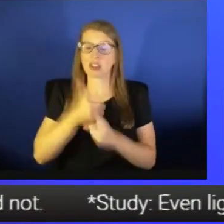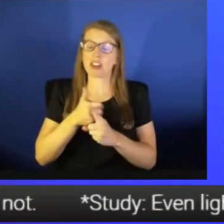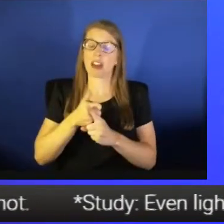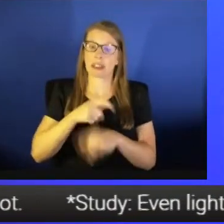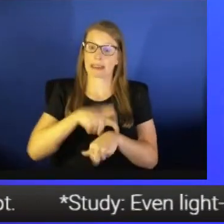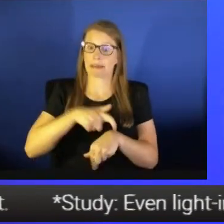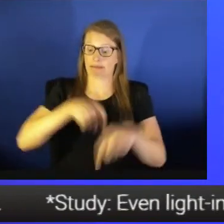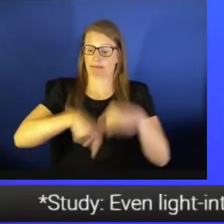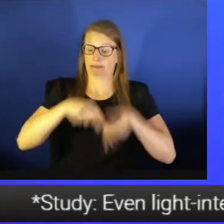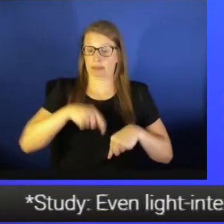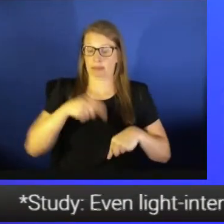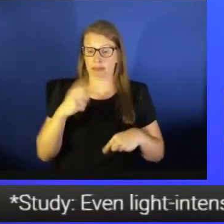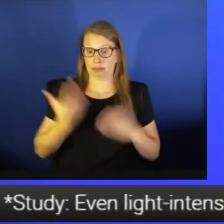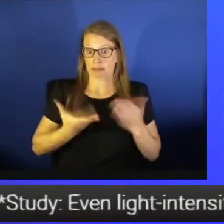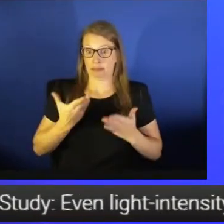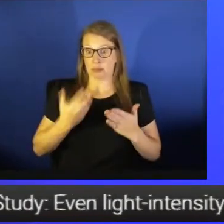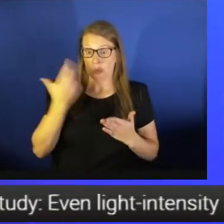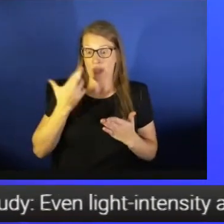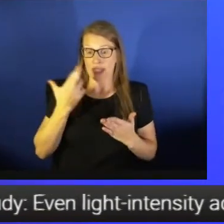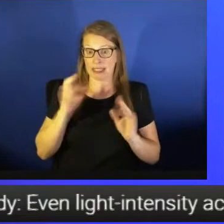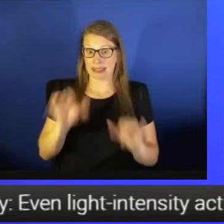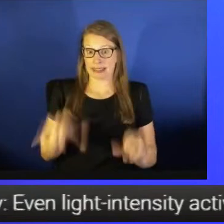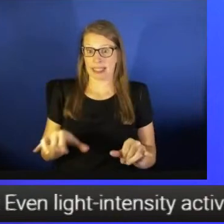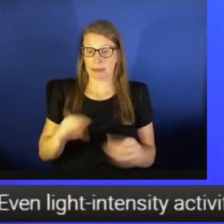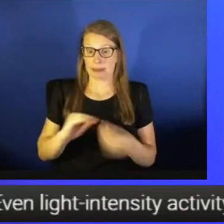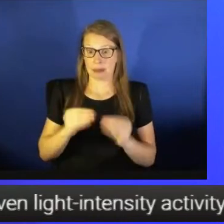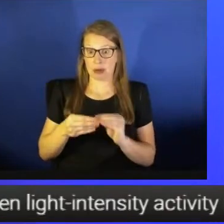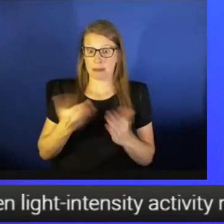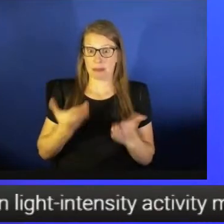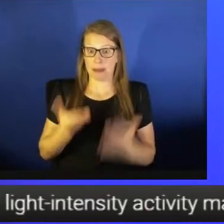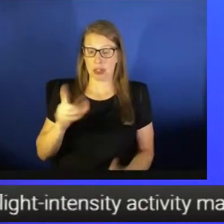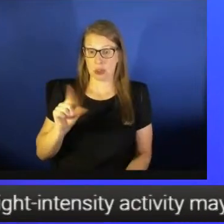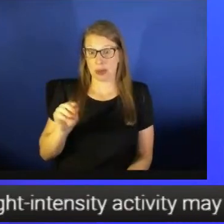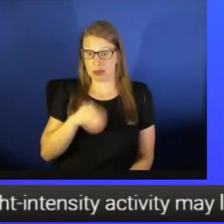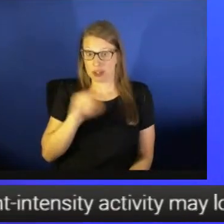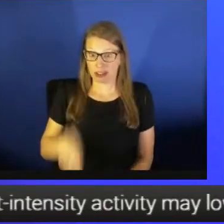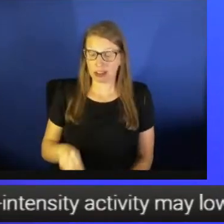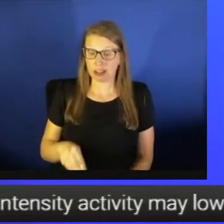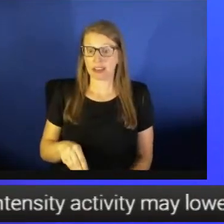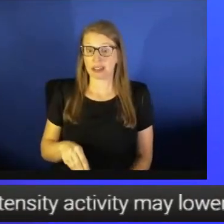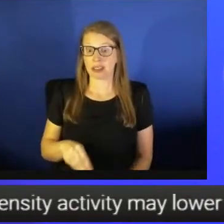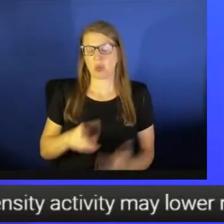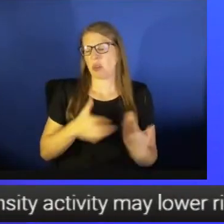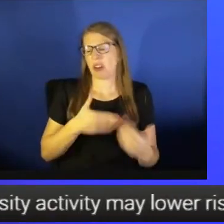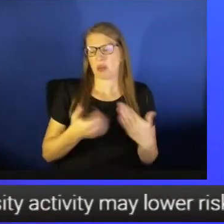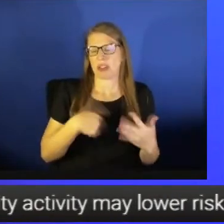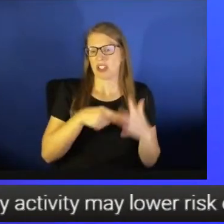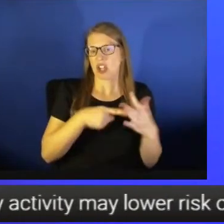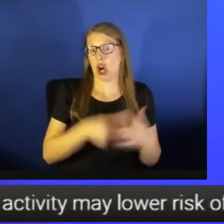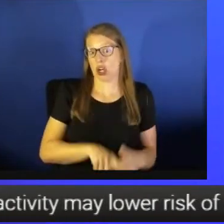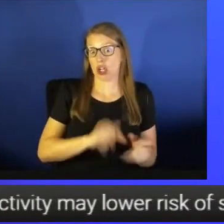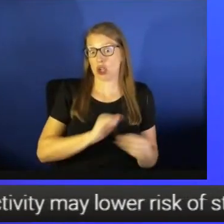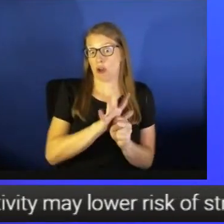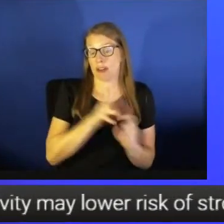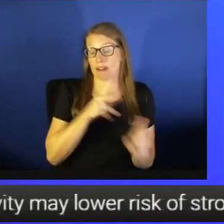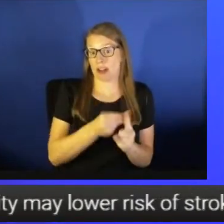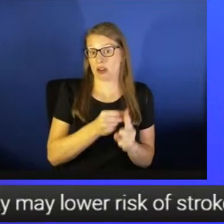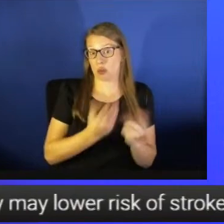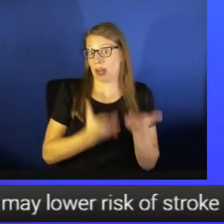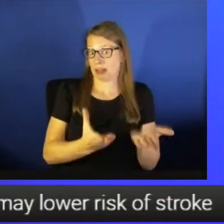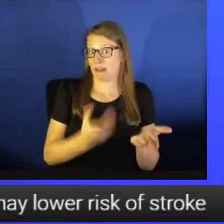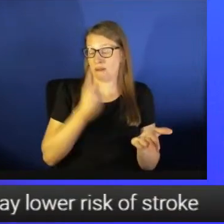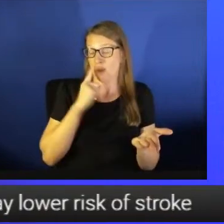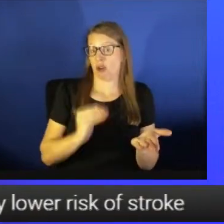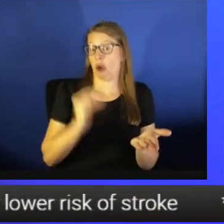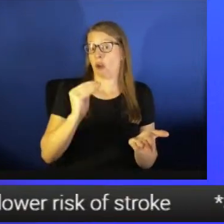might find the same numbers about adults. There might be 20% of adults when we started the COVID vaccine recommendations for adults that